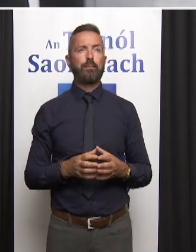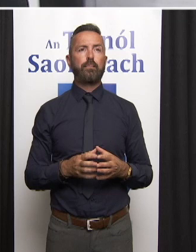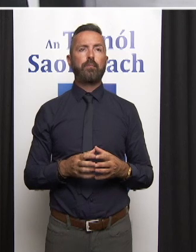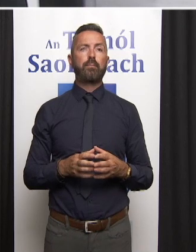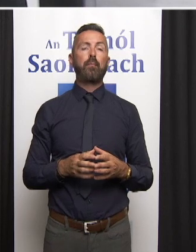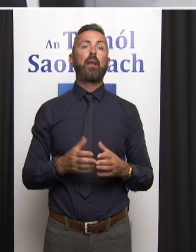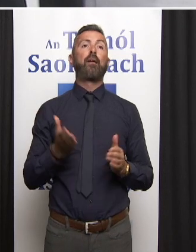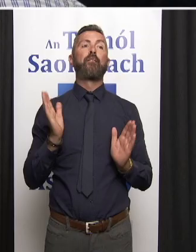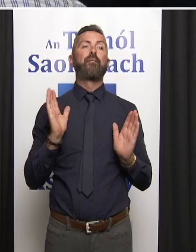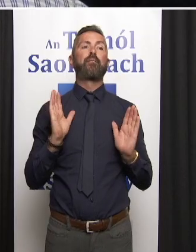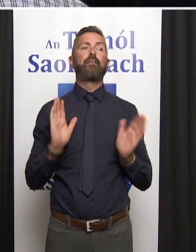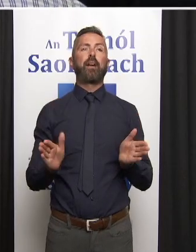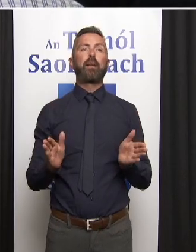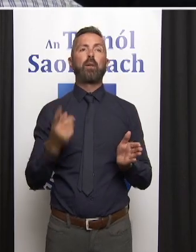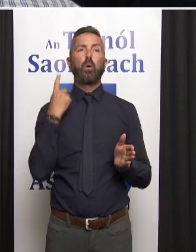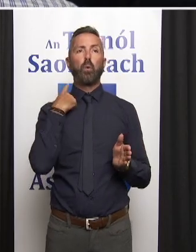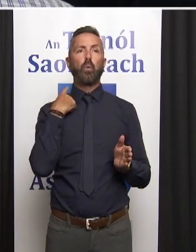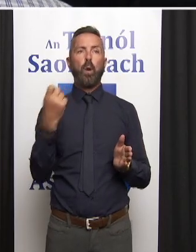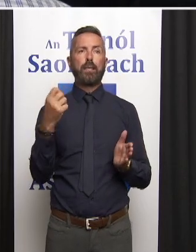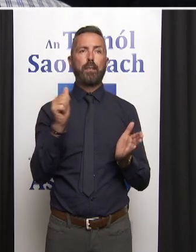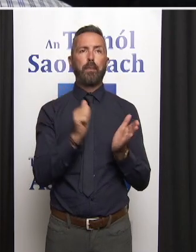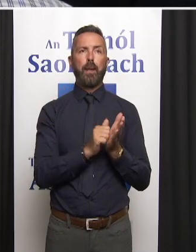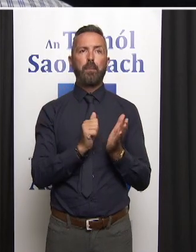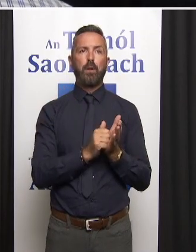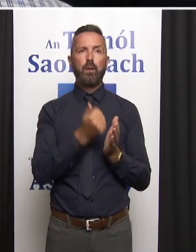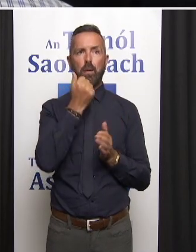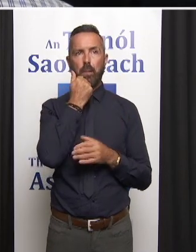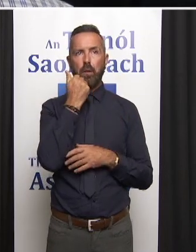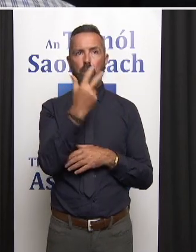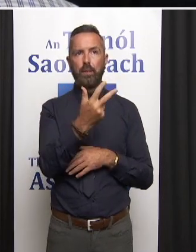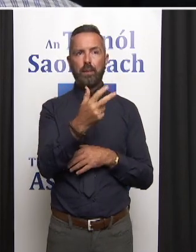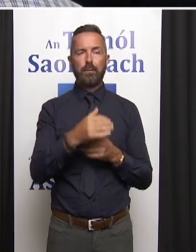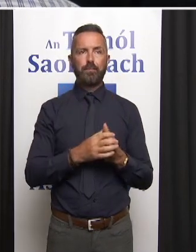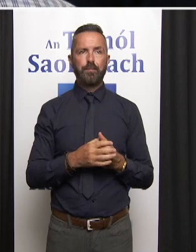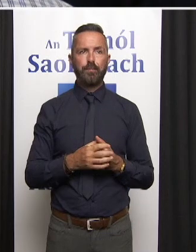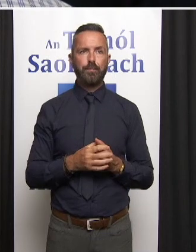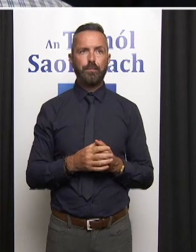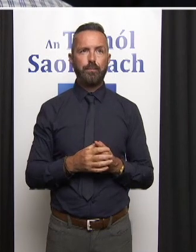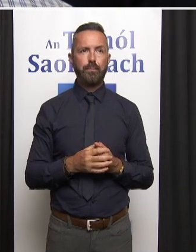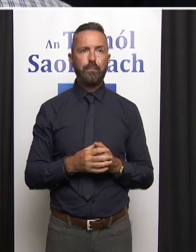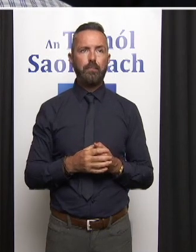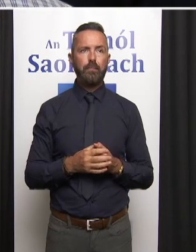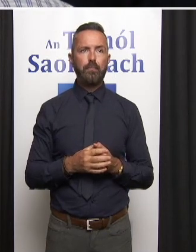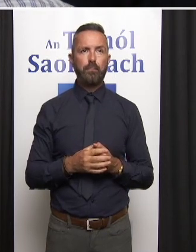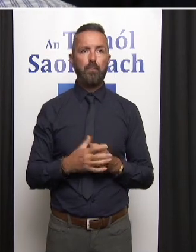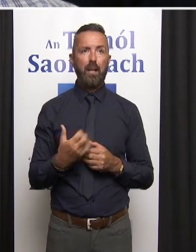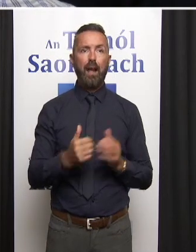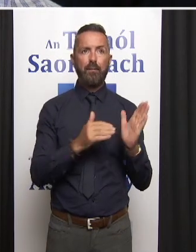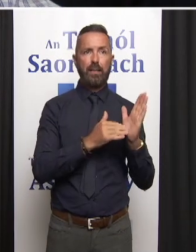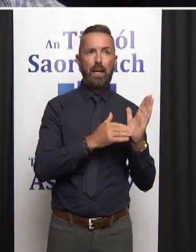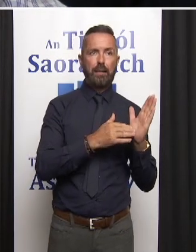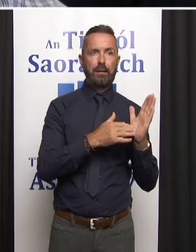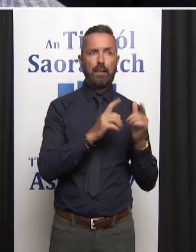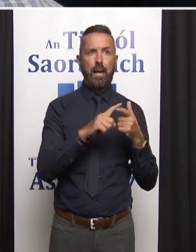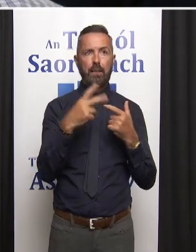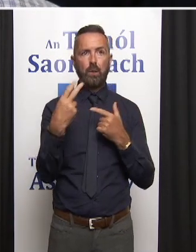white paper. We've got ballot paper number 3. There's a question, a yes-no question. Should there